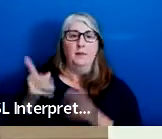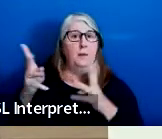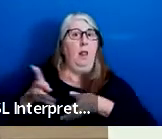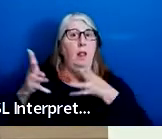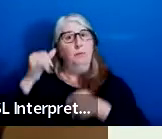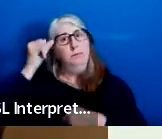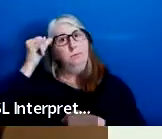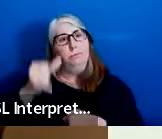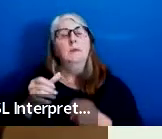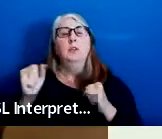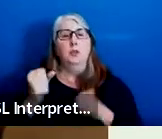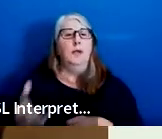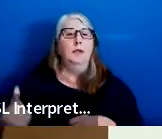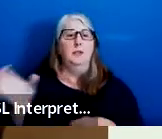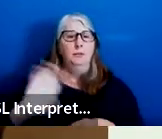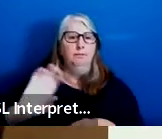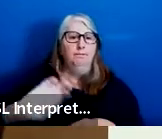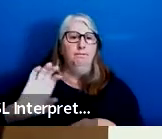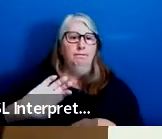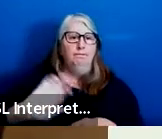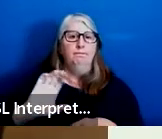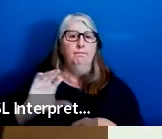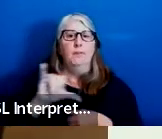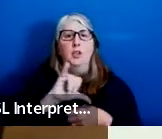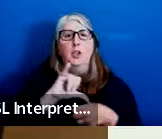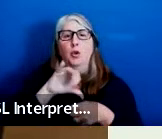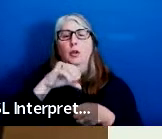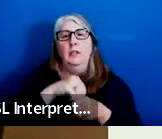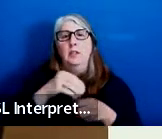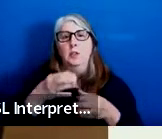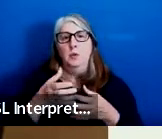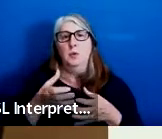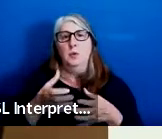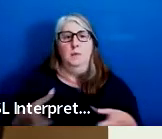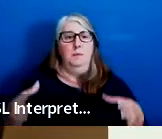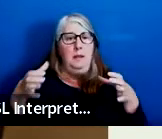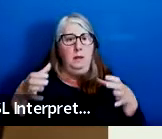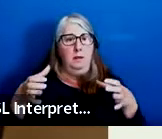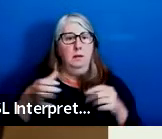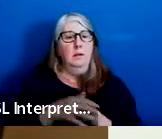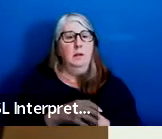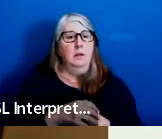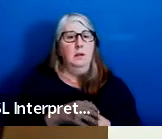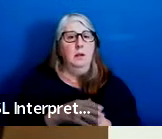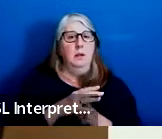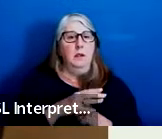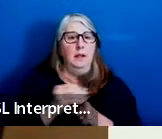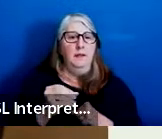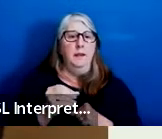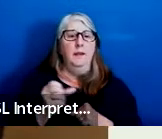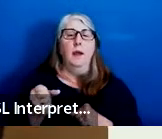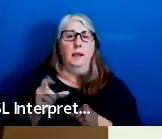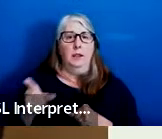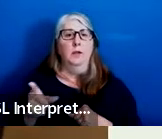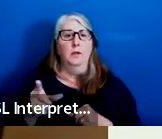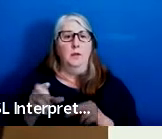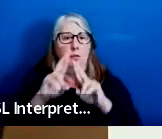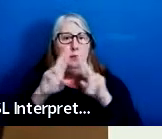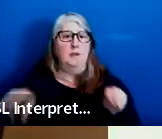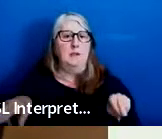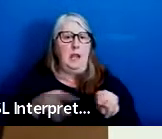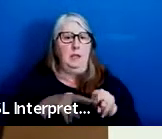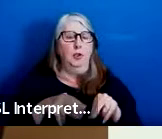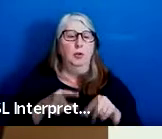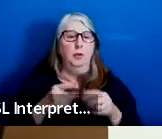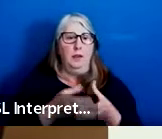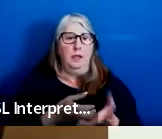can just dump the, kind of grow to yogurt straight into my pail, and I can just put this in the recycling bin. So there's just we